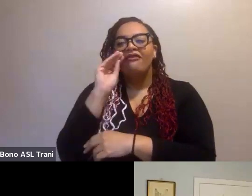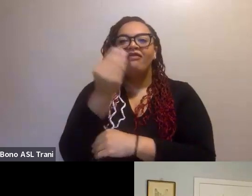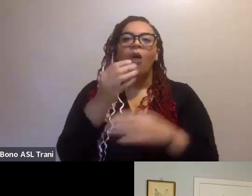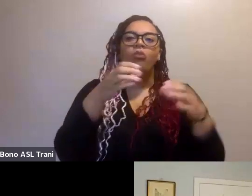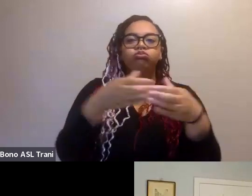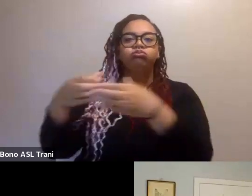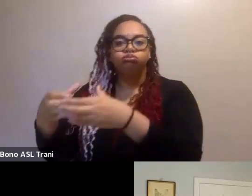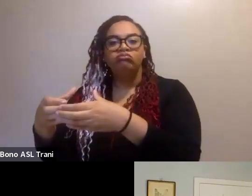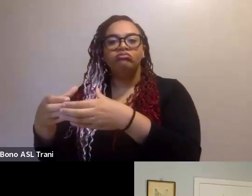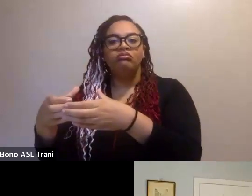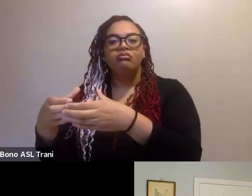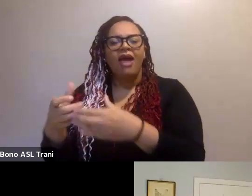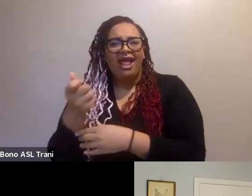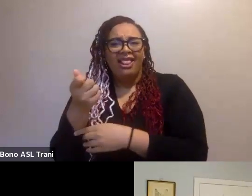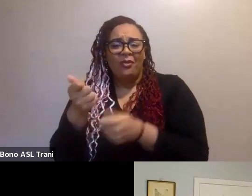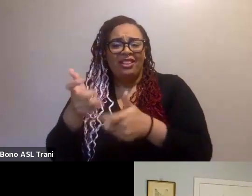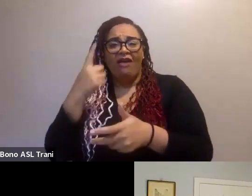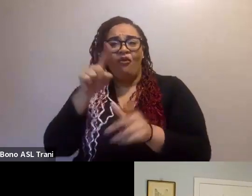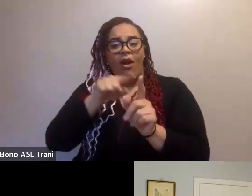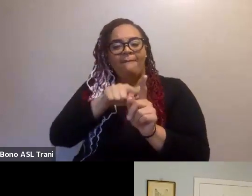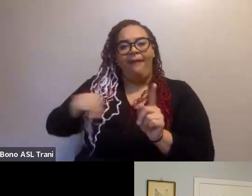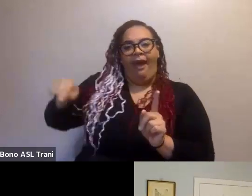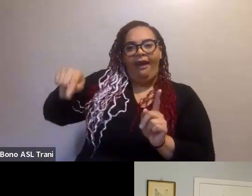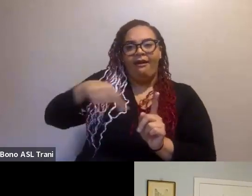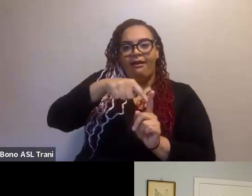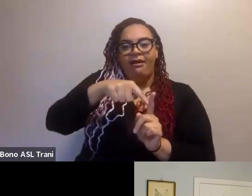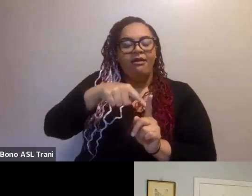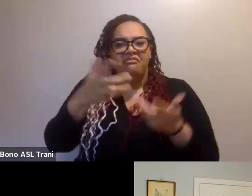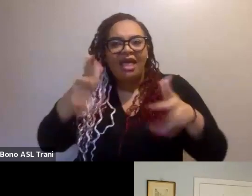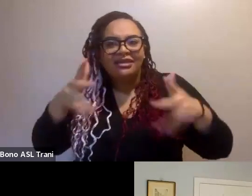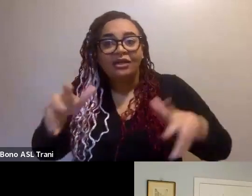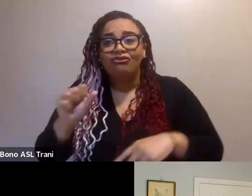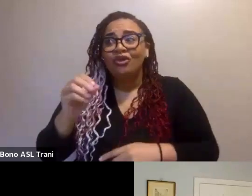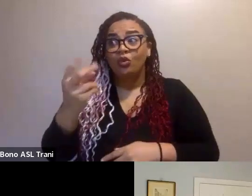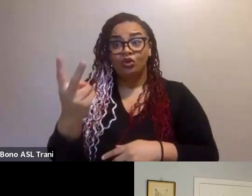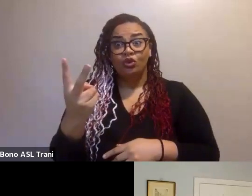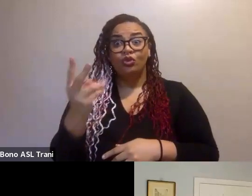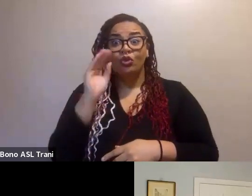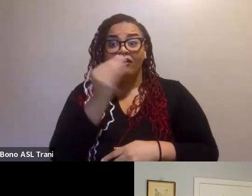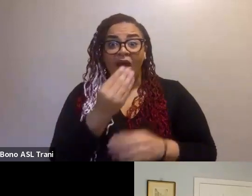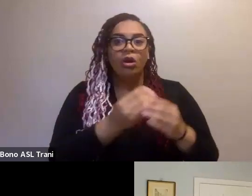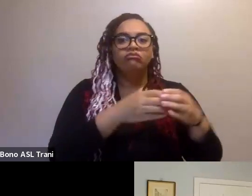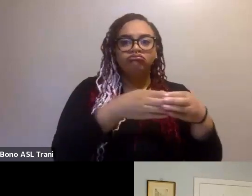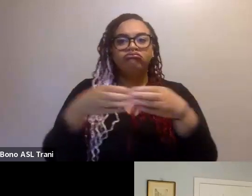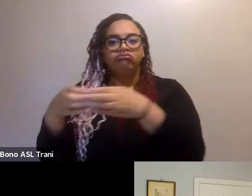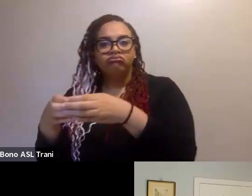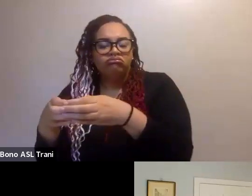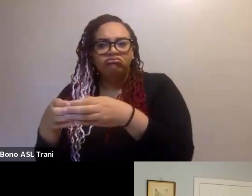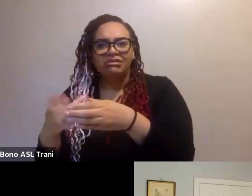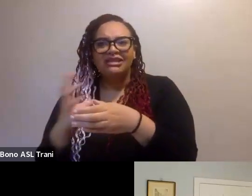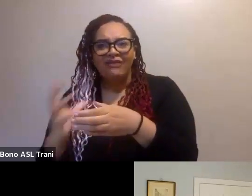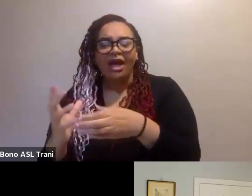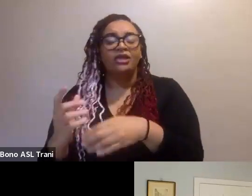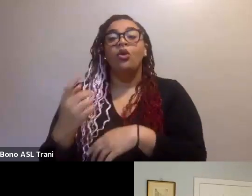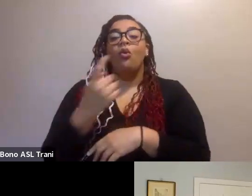little bit from the back to do still. So the 2 bouquets are, one's a big bouquet and one's just like with the filler of the